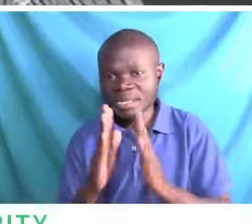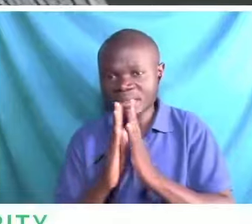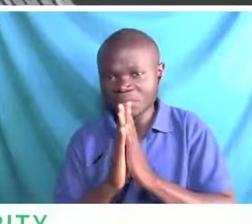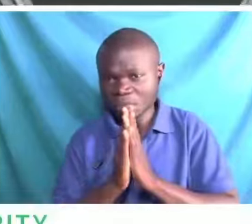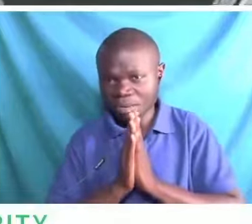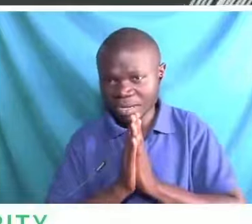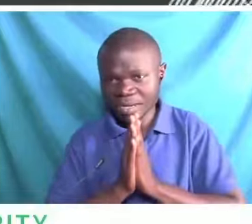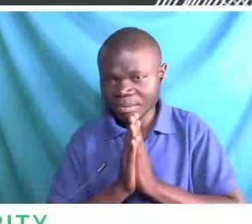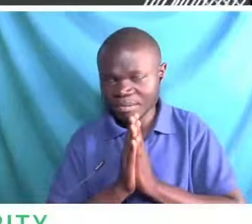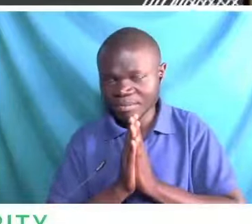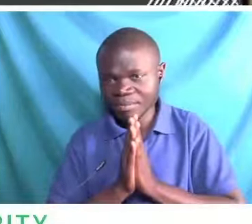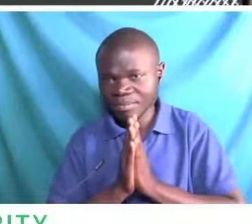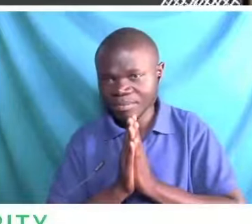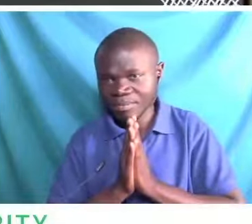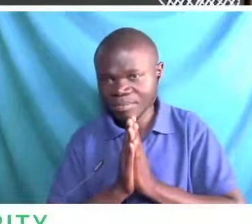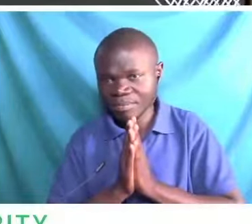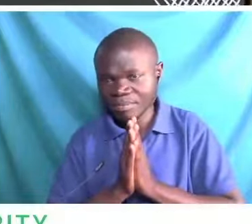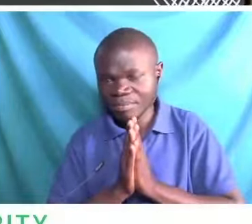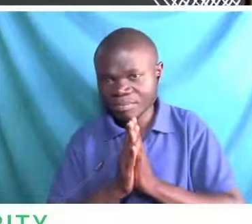me.